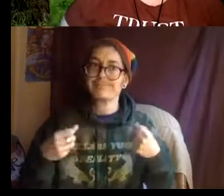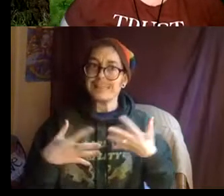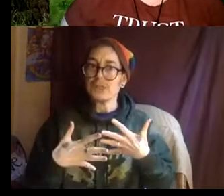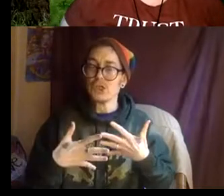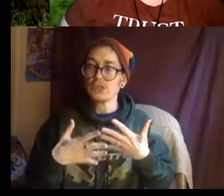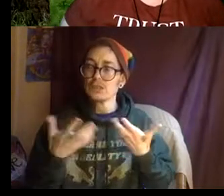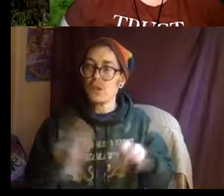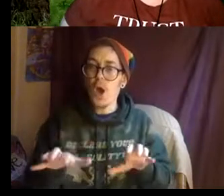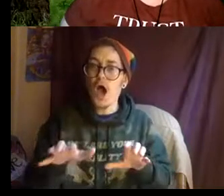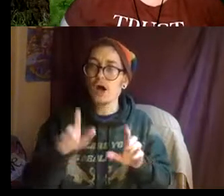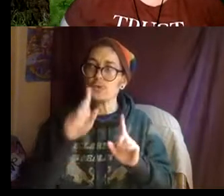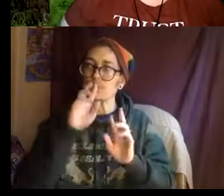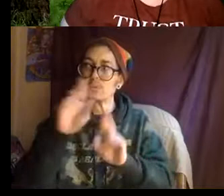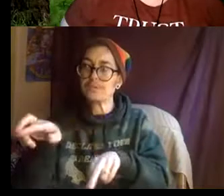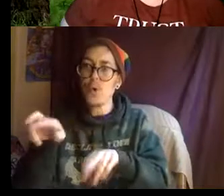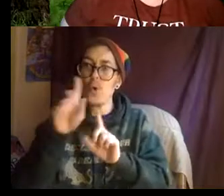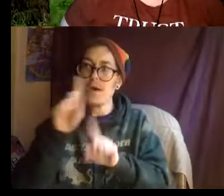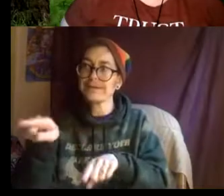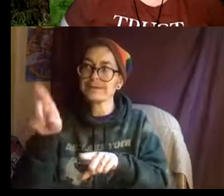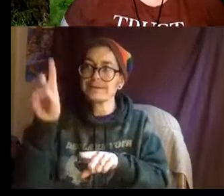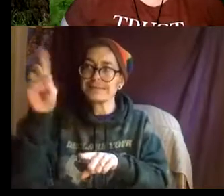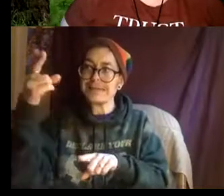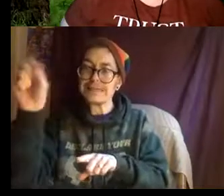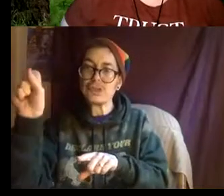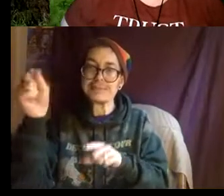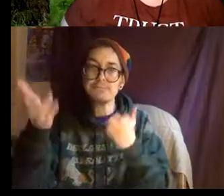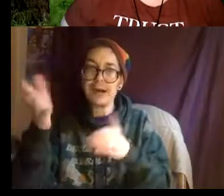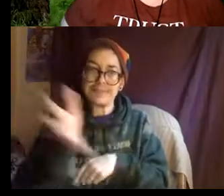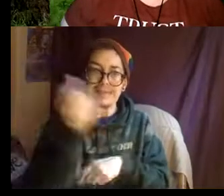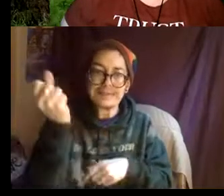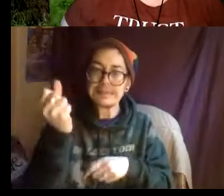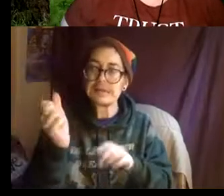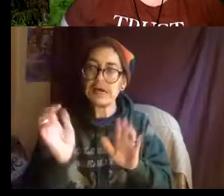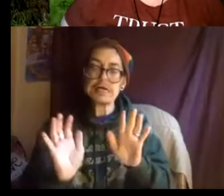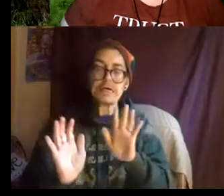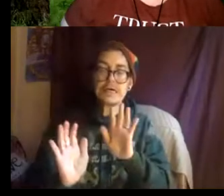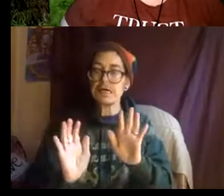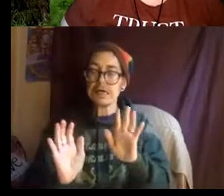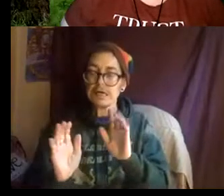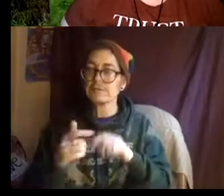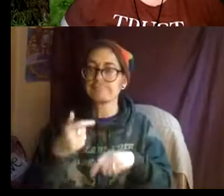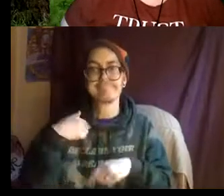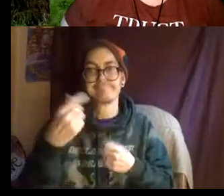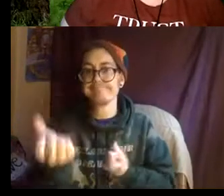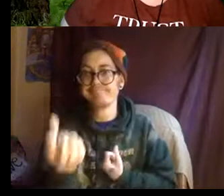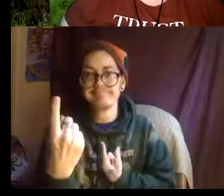When you were talking about kids, I sensed fear. You talked about having DHS be involved. You talked about loss of